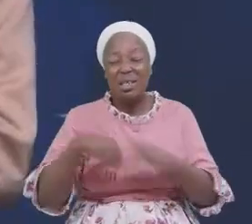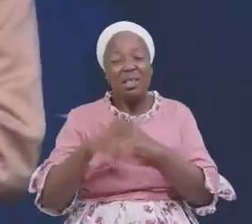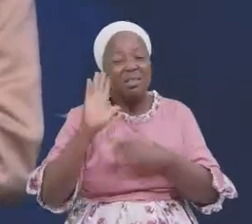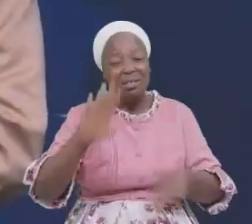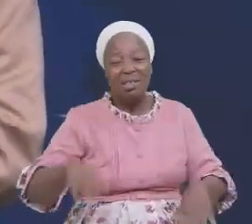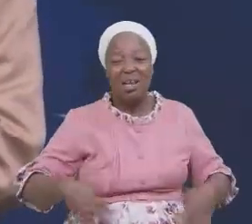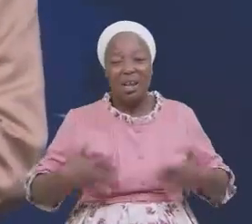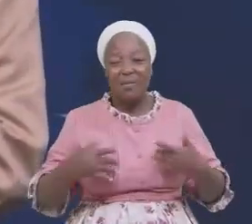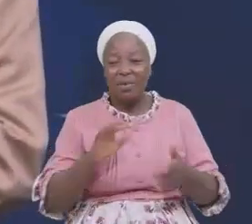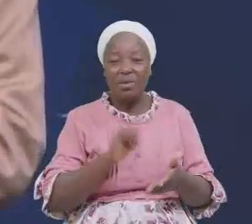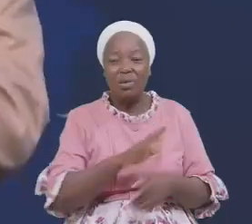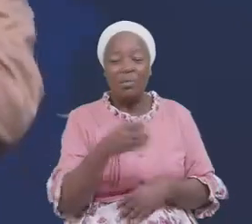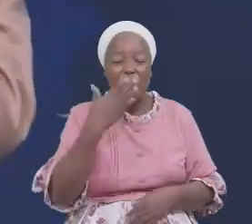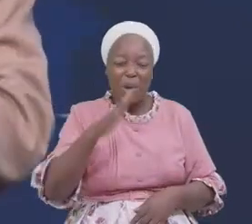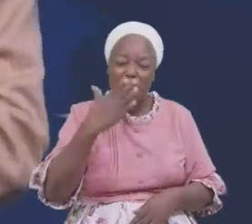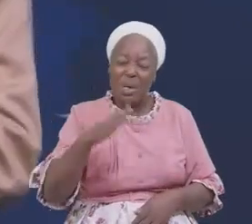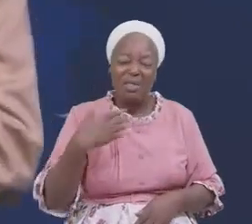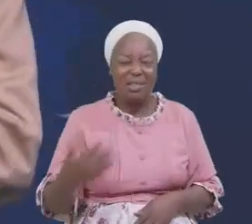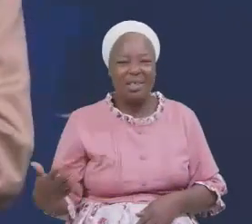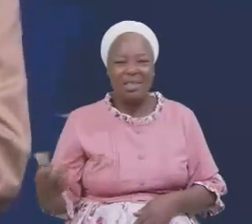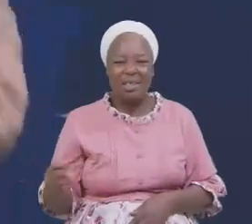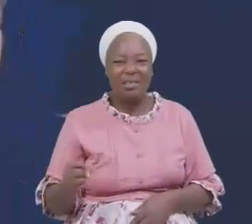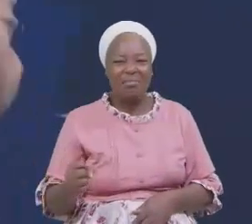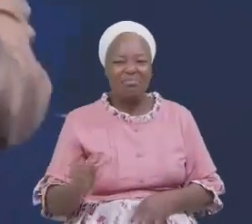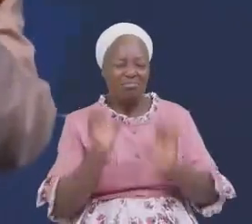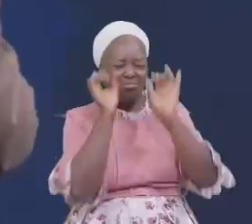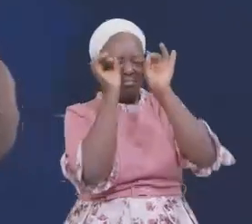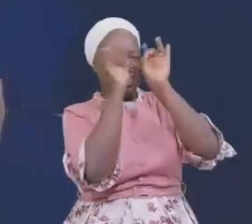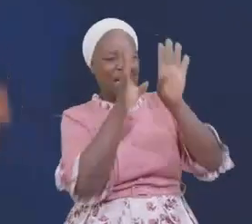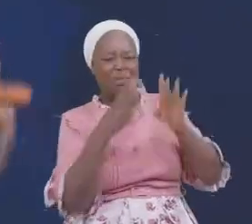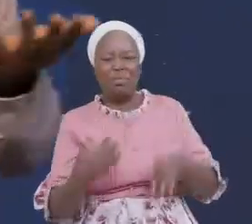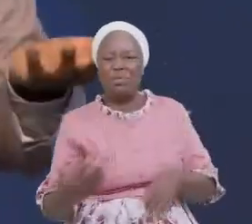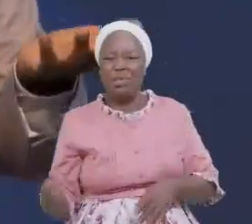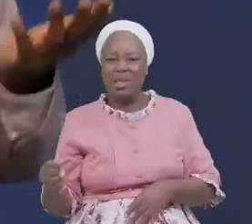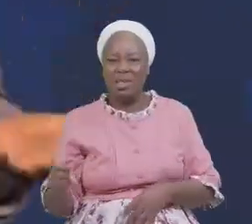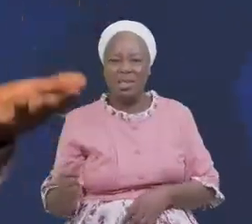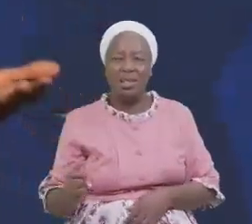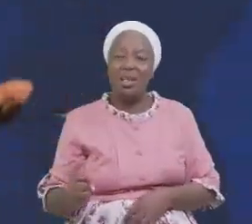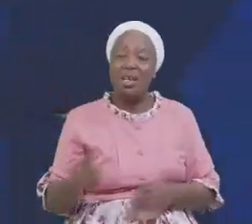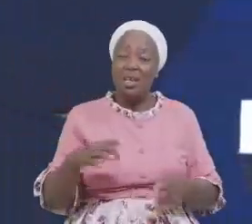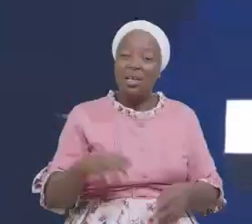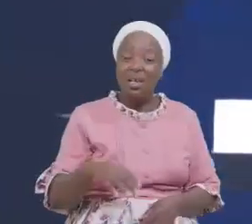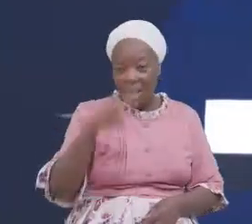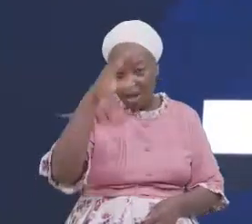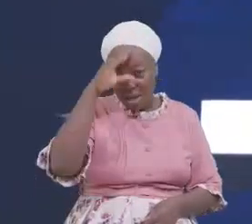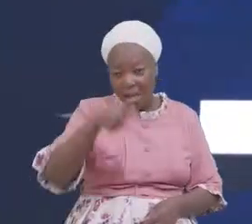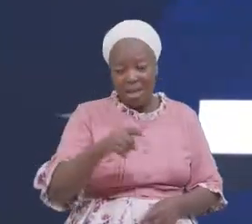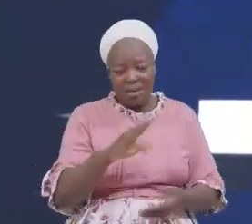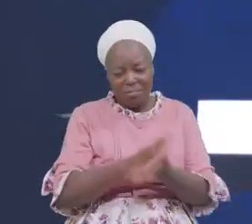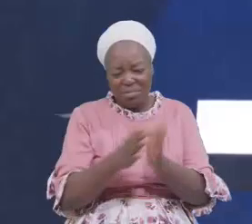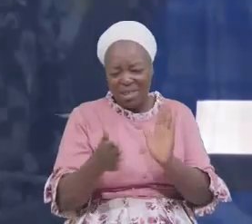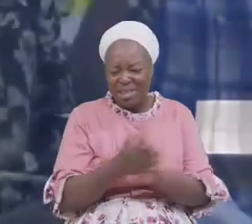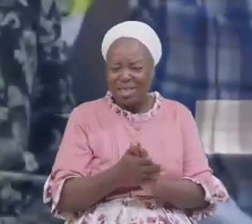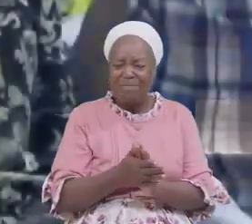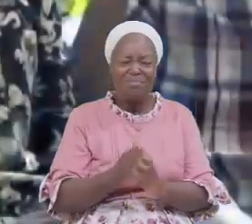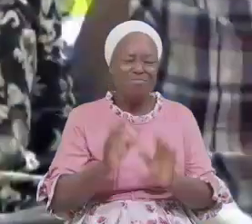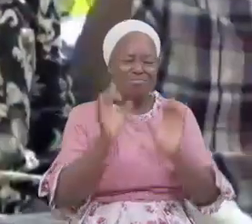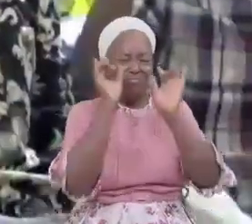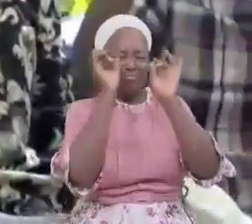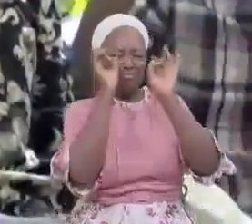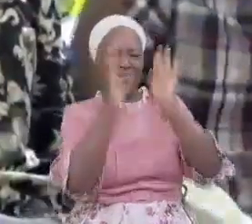Bad things. Terrible things. He became notorious as a sinner.